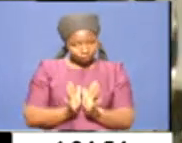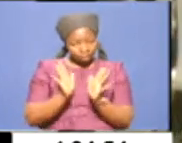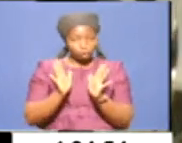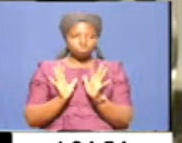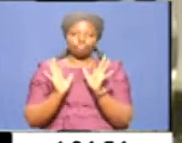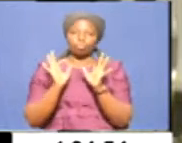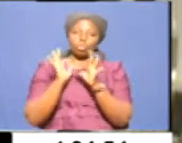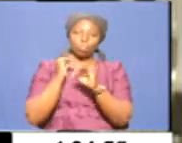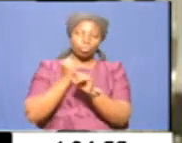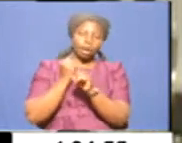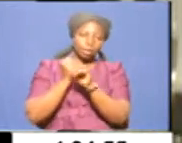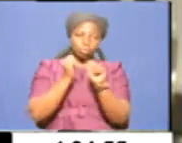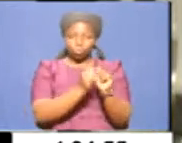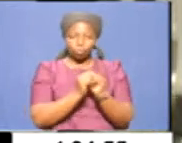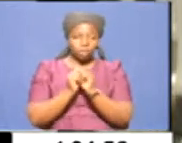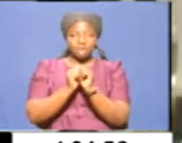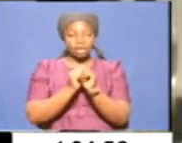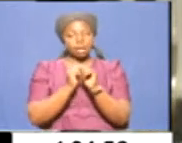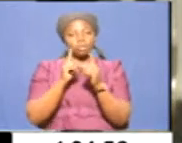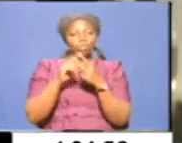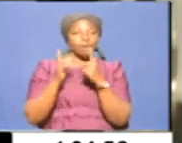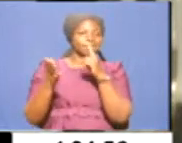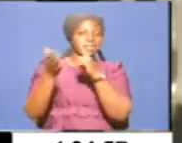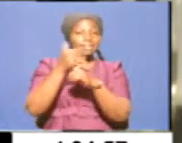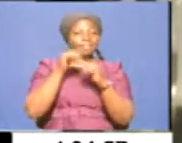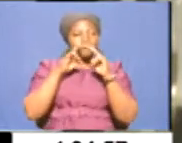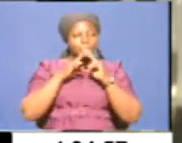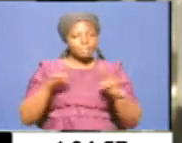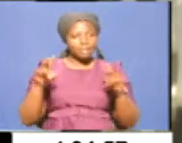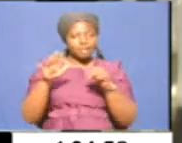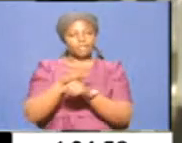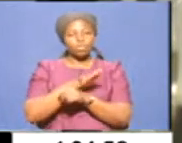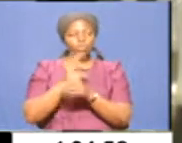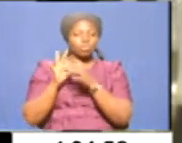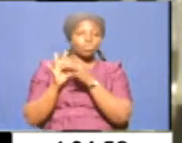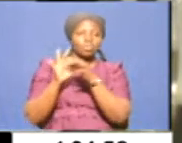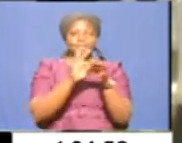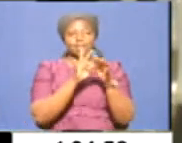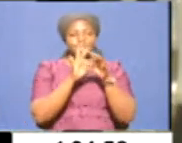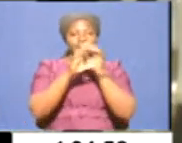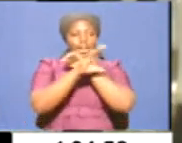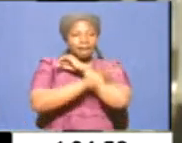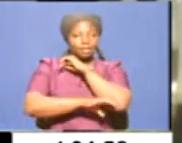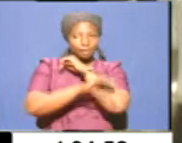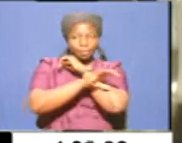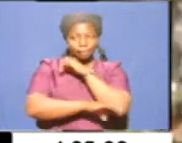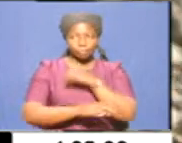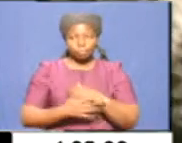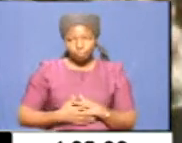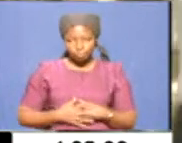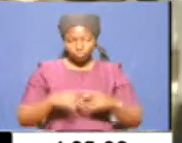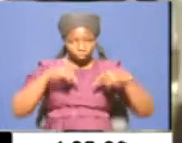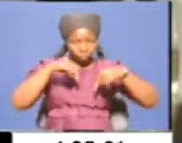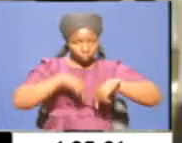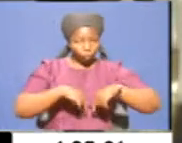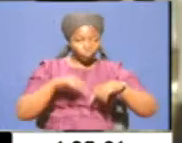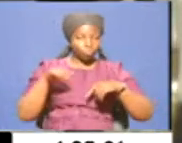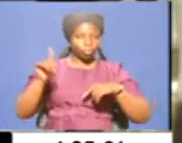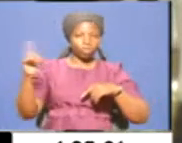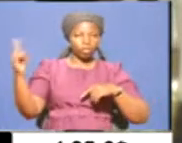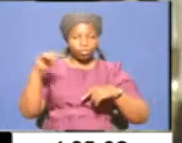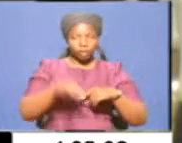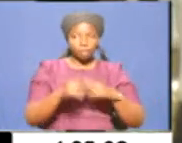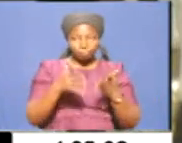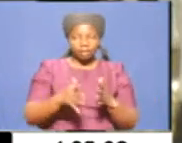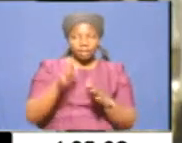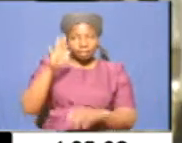so then we can actually realize a peaceful and united country. So today he is actually here in Uasin Gishu